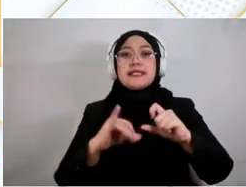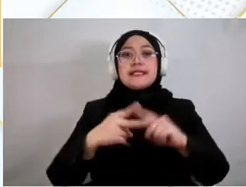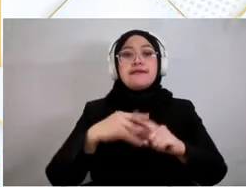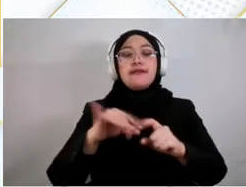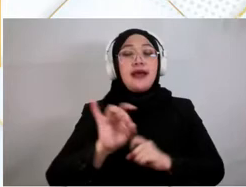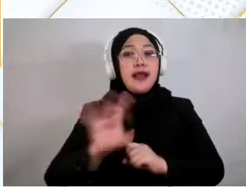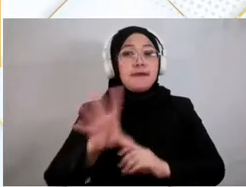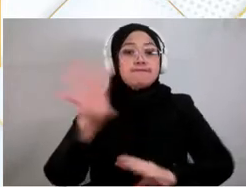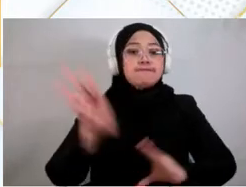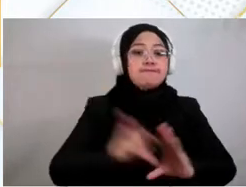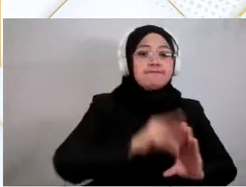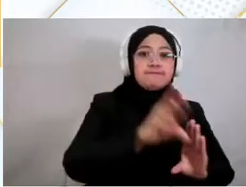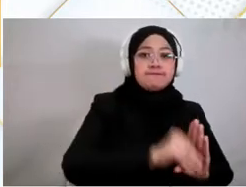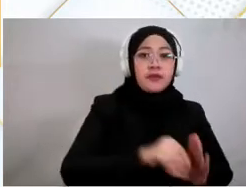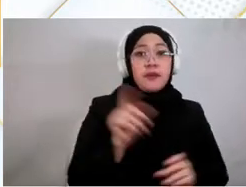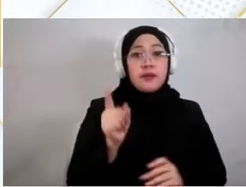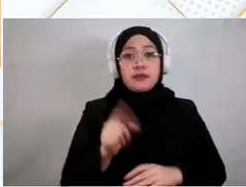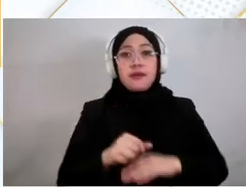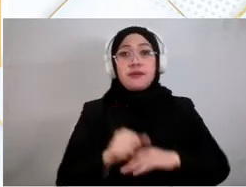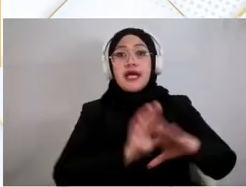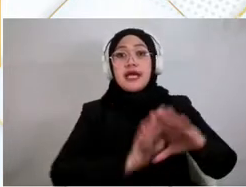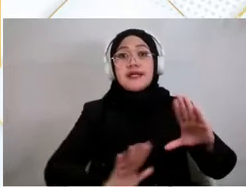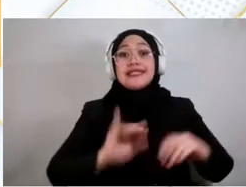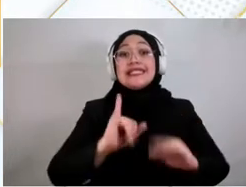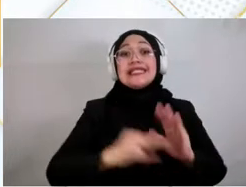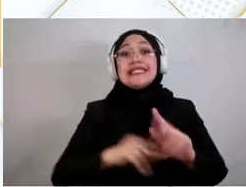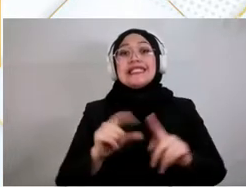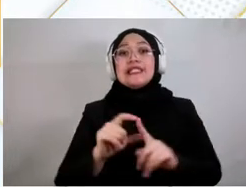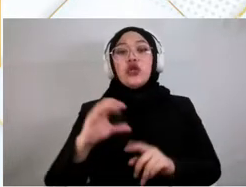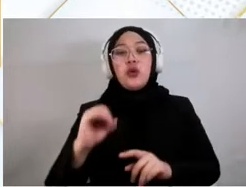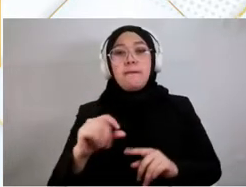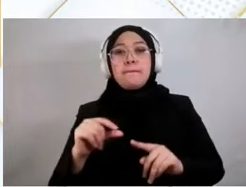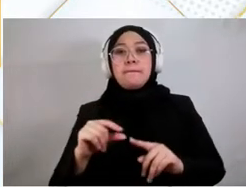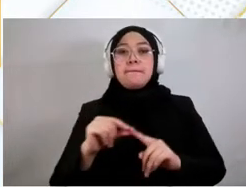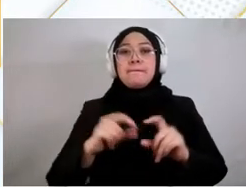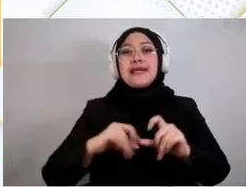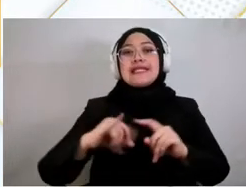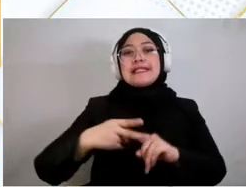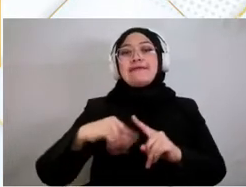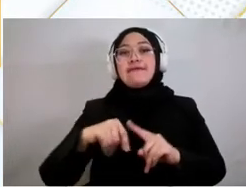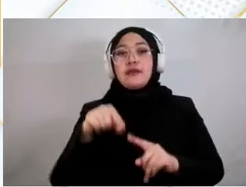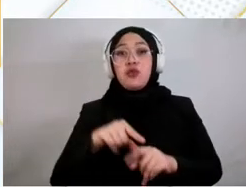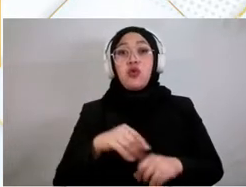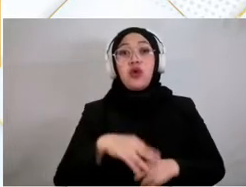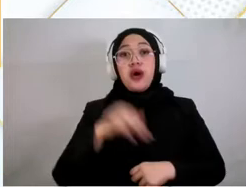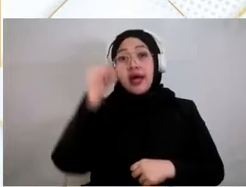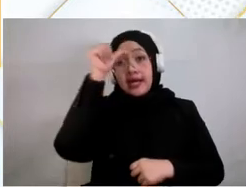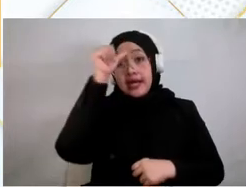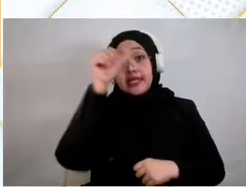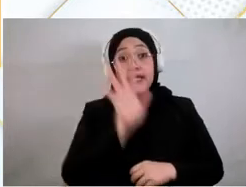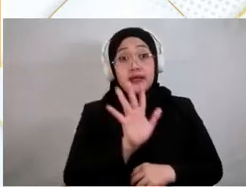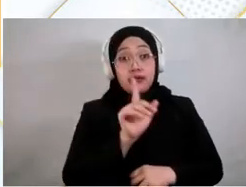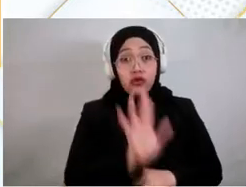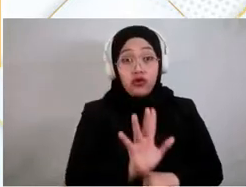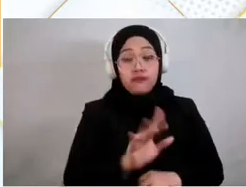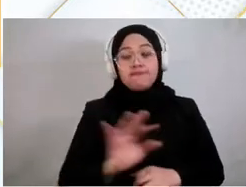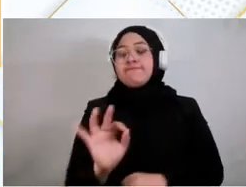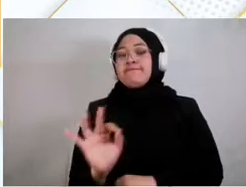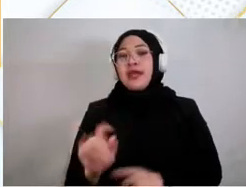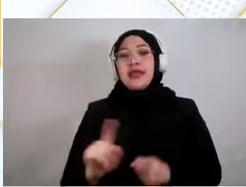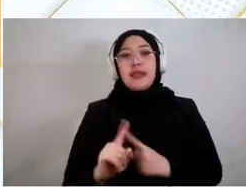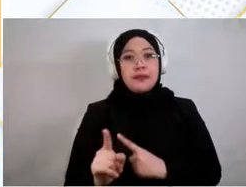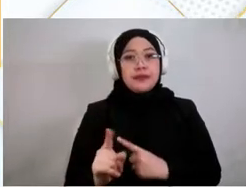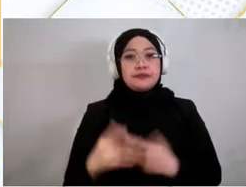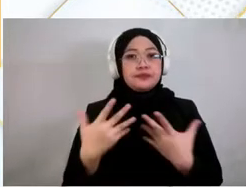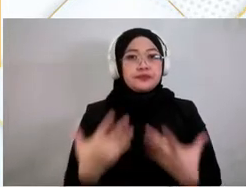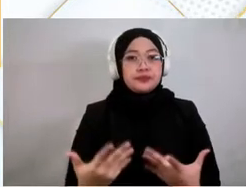about ASEAN Outlook on Indo-Pacific, we are not only talking about Indian Ocean in one hand, but also